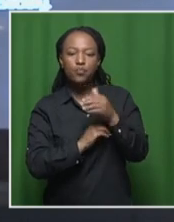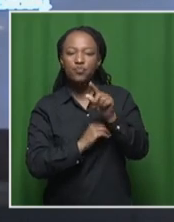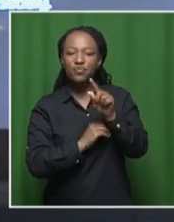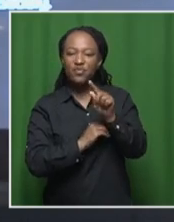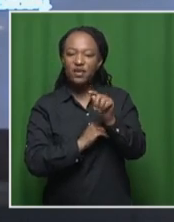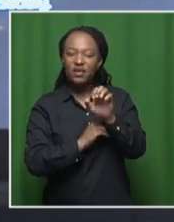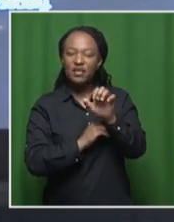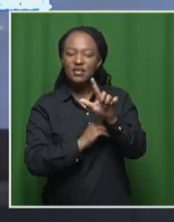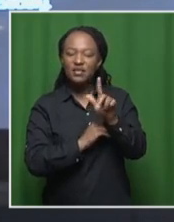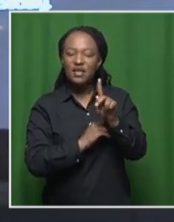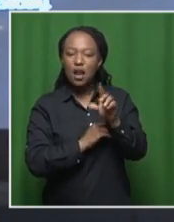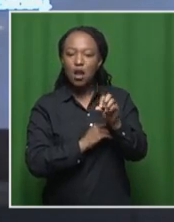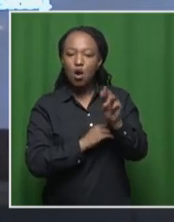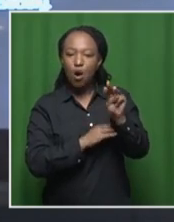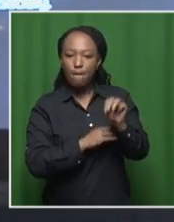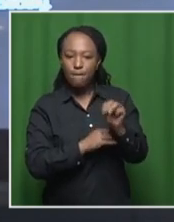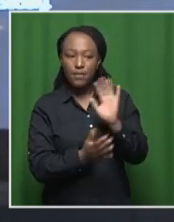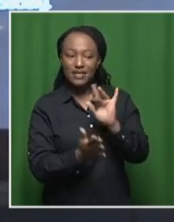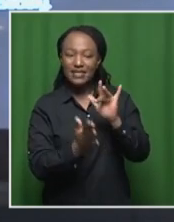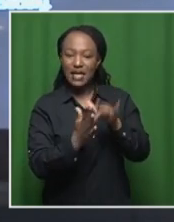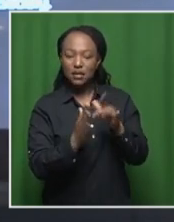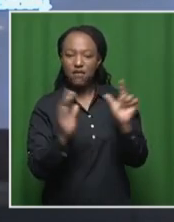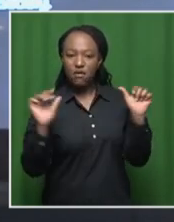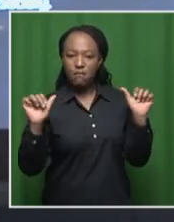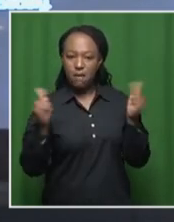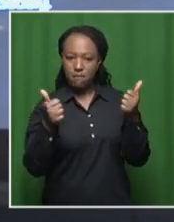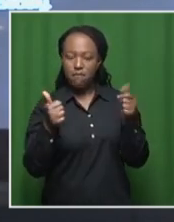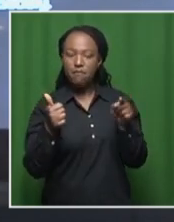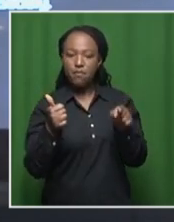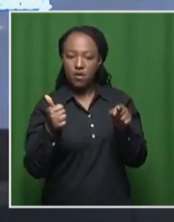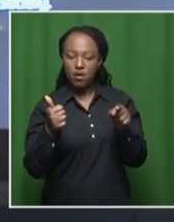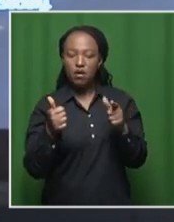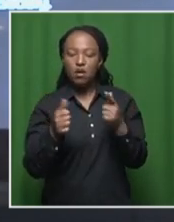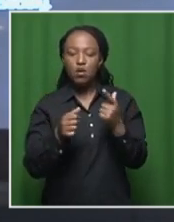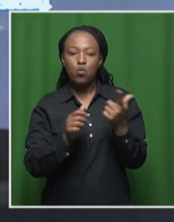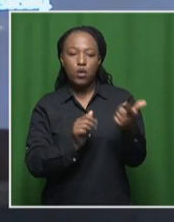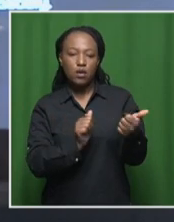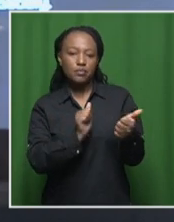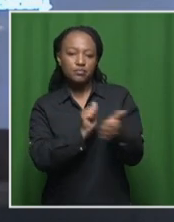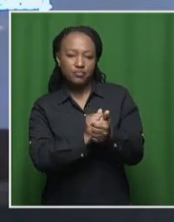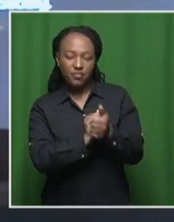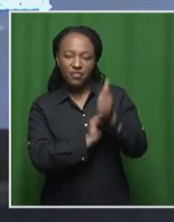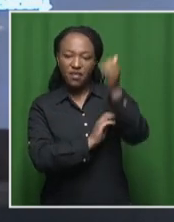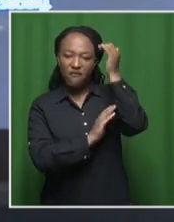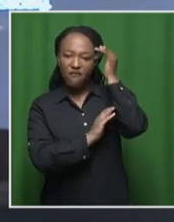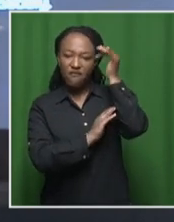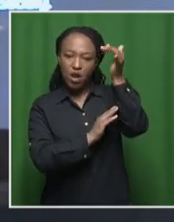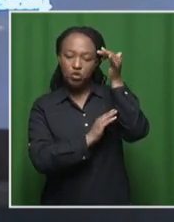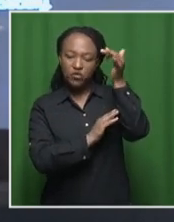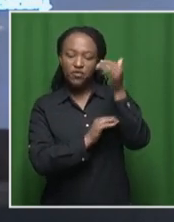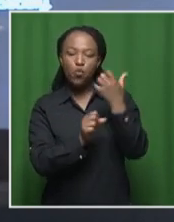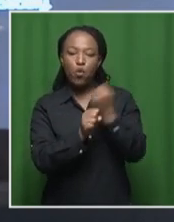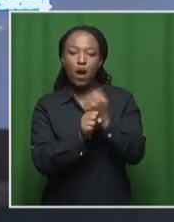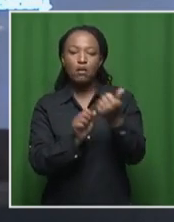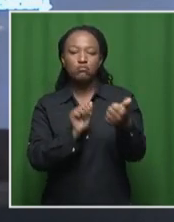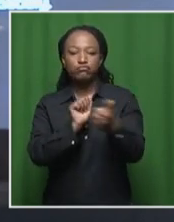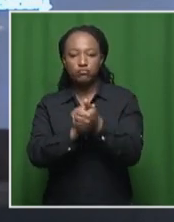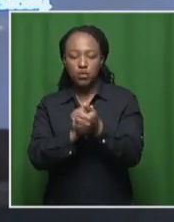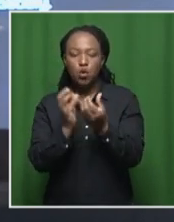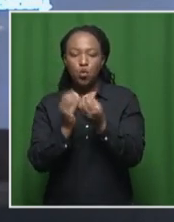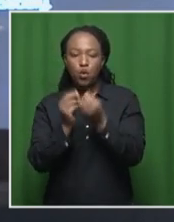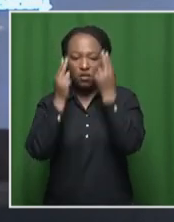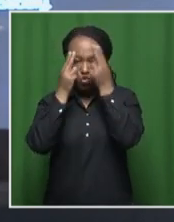of Excellence, we, in a way, partnering with the philosophy by doing these partnerships with universities. And